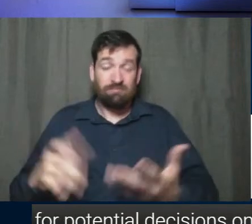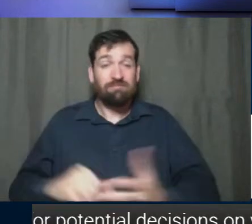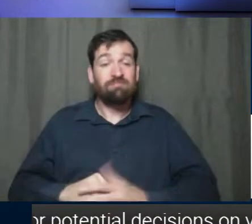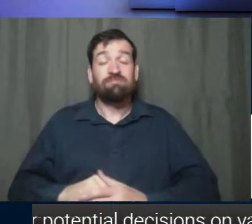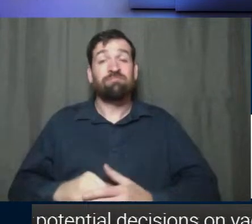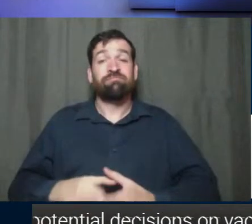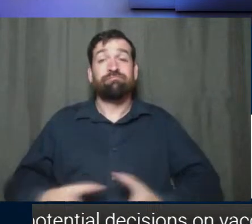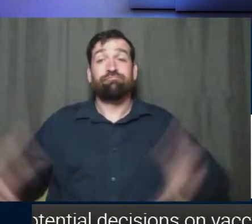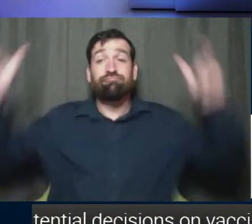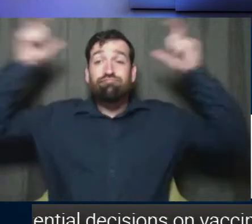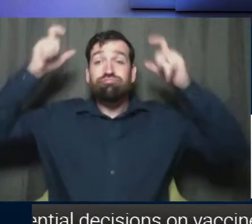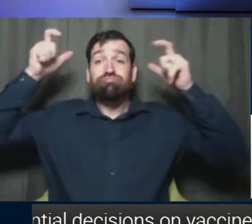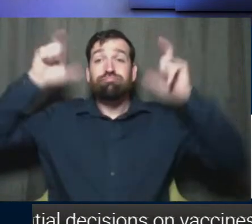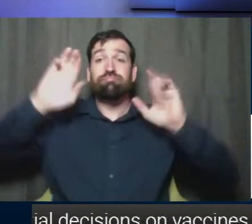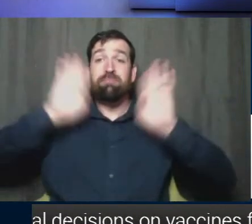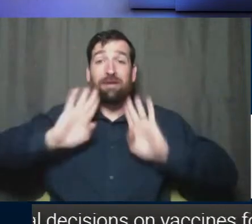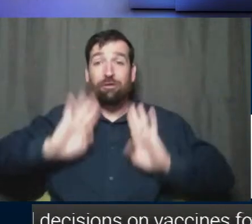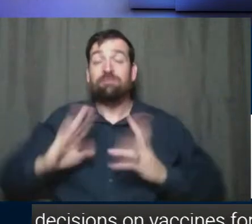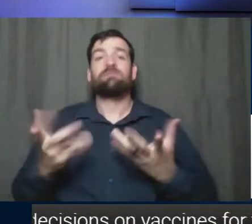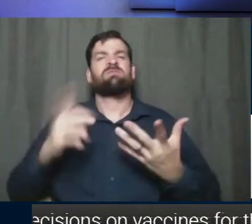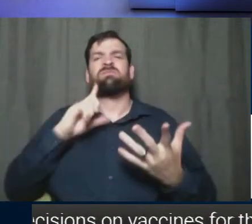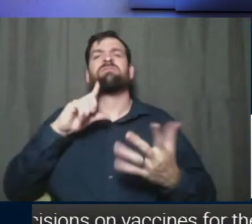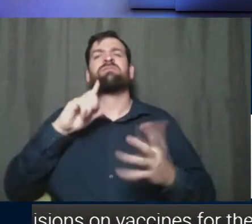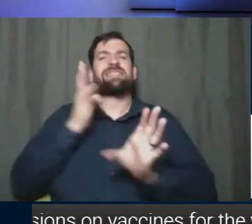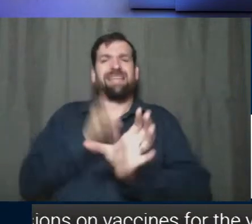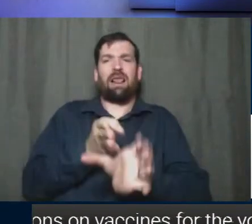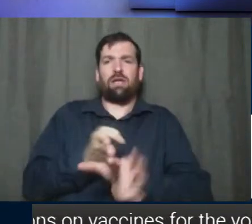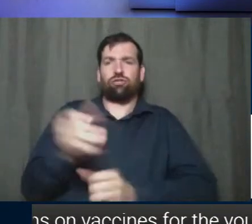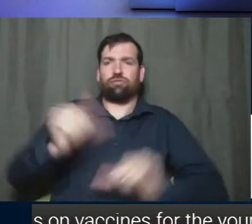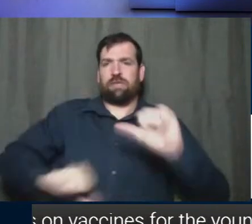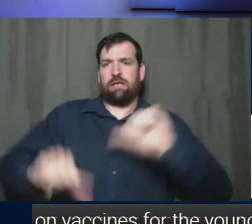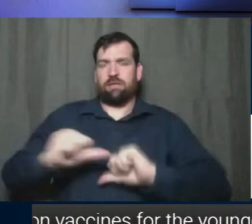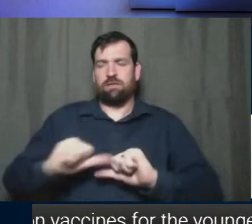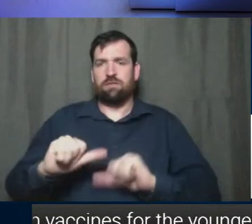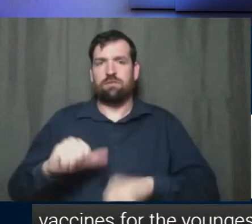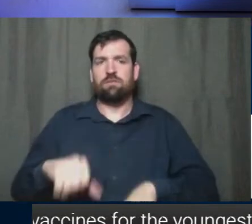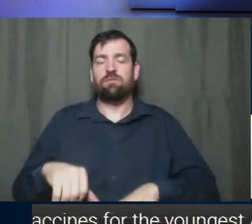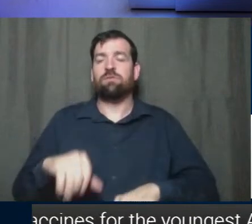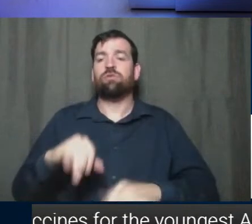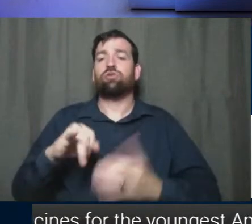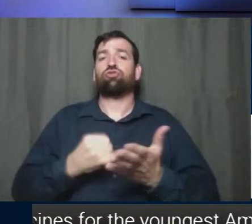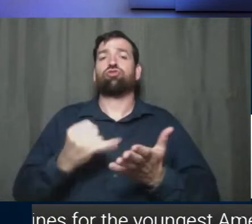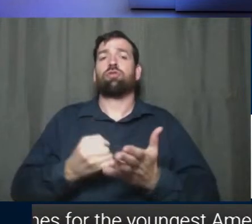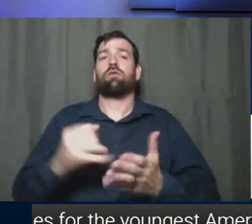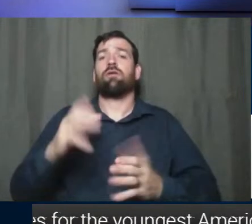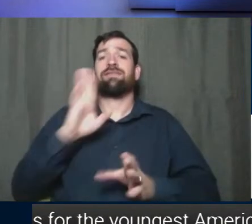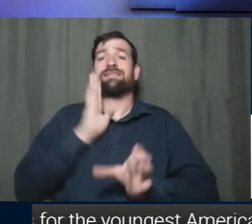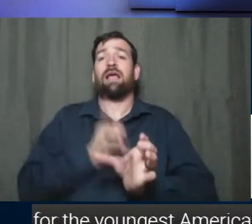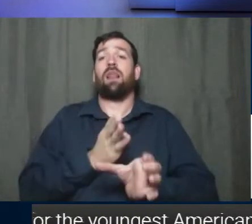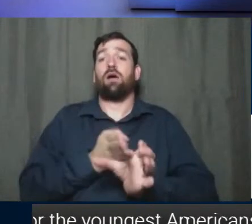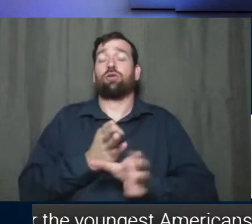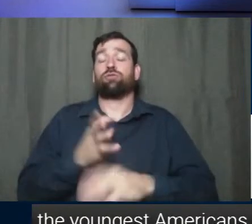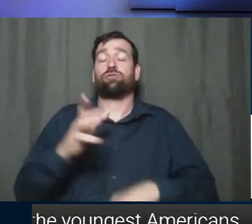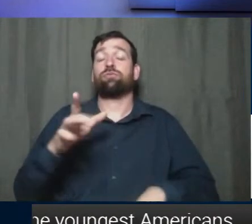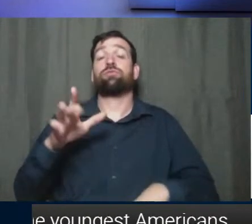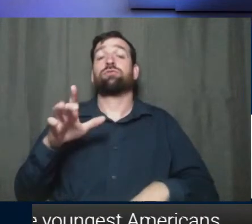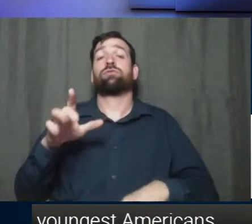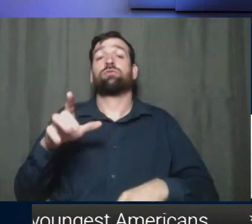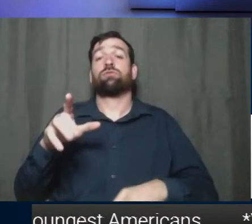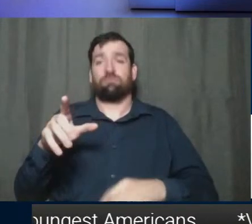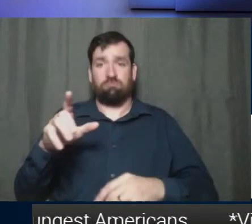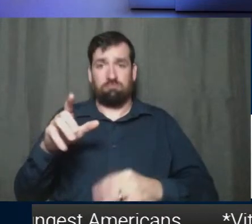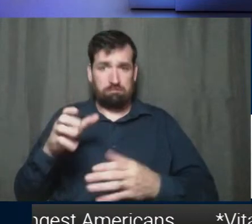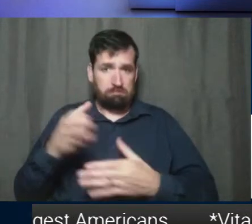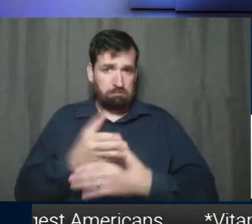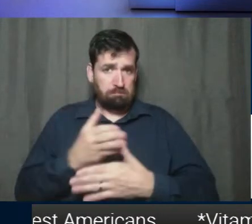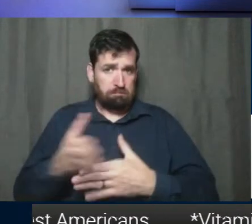the psychological science behind this. So actually research at the Journal of Psychological Science found that moderate drinking can actually make you more consistent